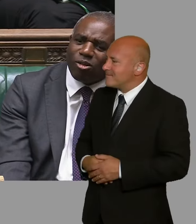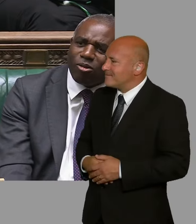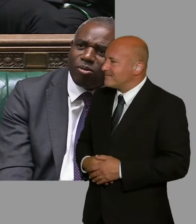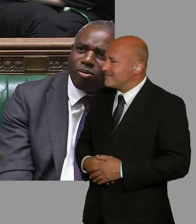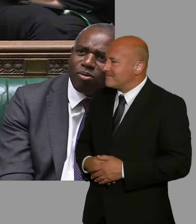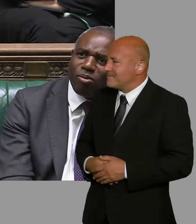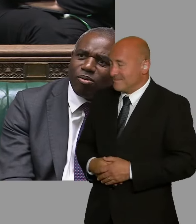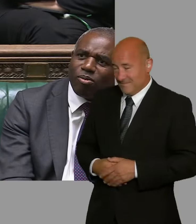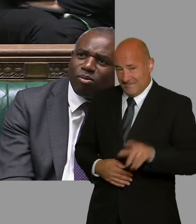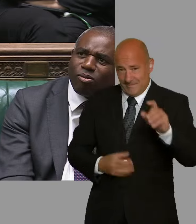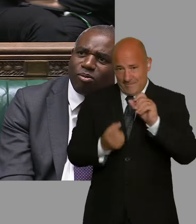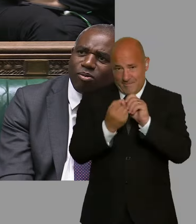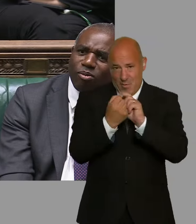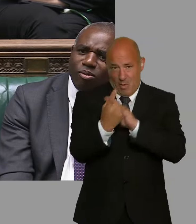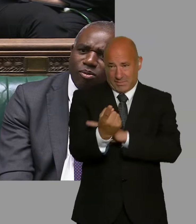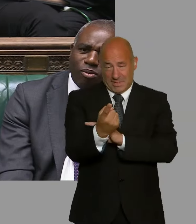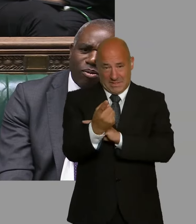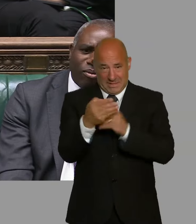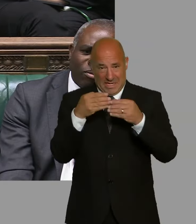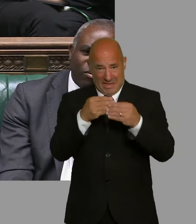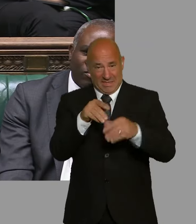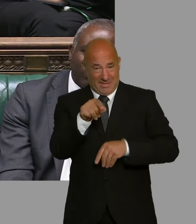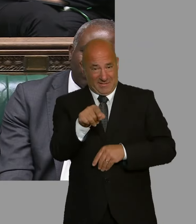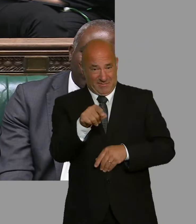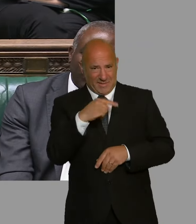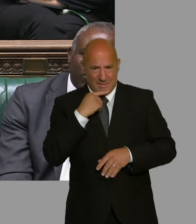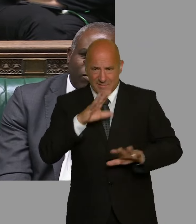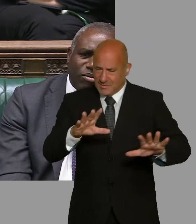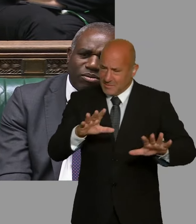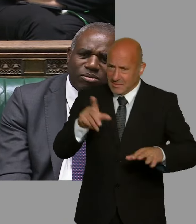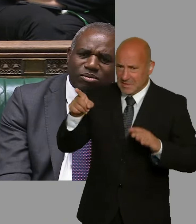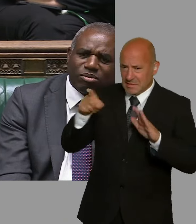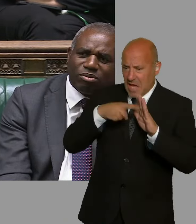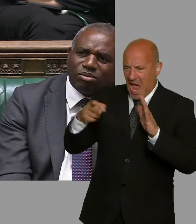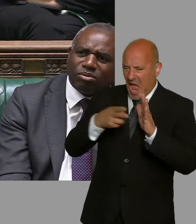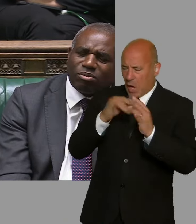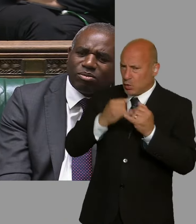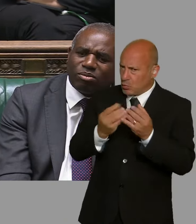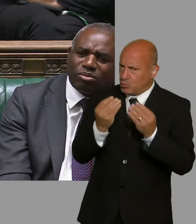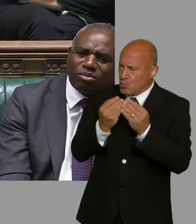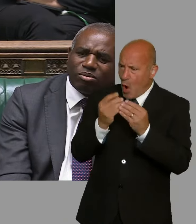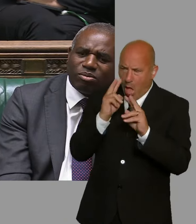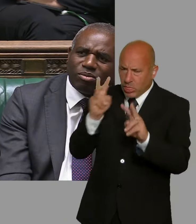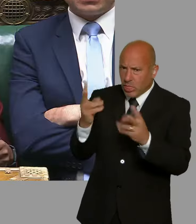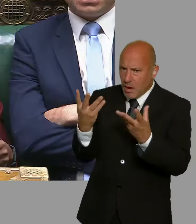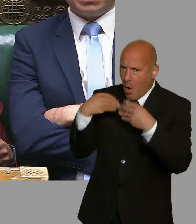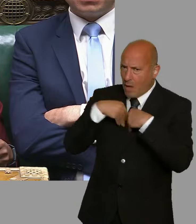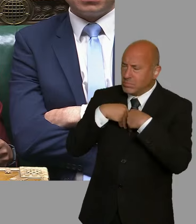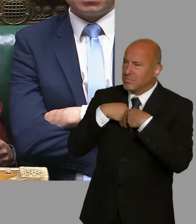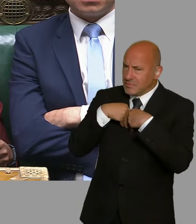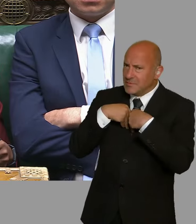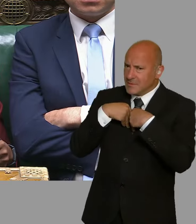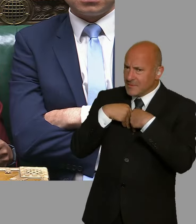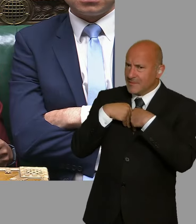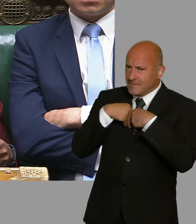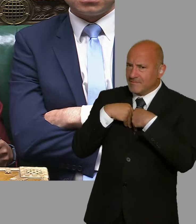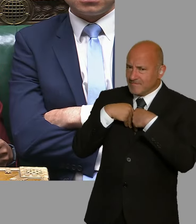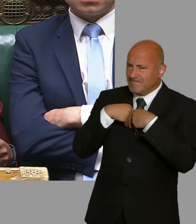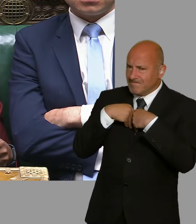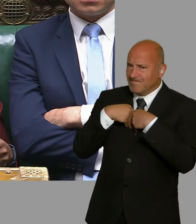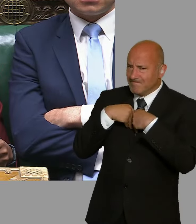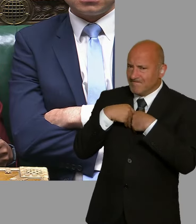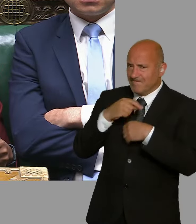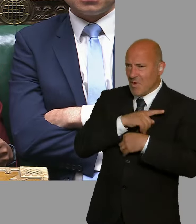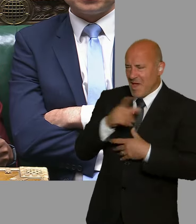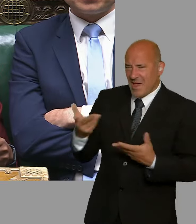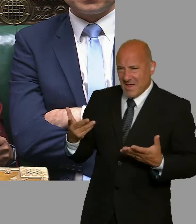United Kingdom, just like Ukraine is on behalf of Western Europe against Russia. Well, that was certainly noticed in the